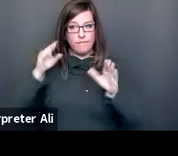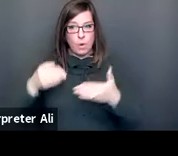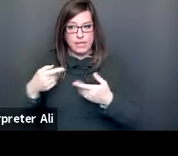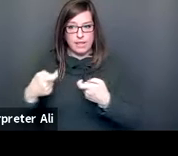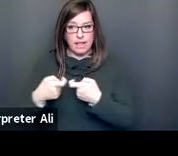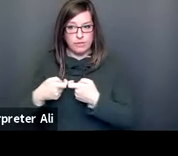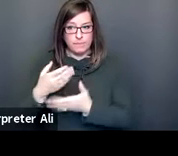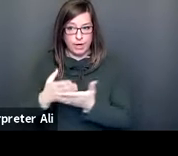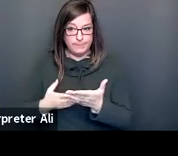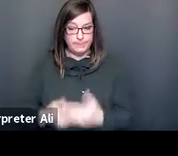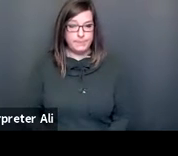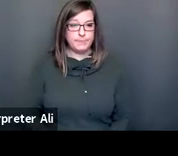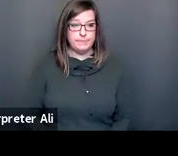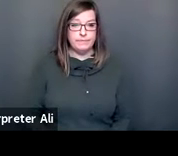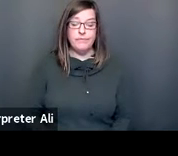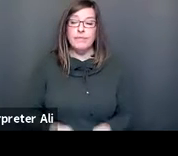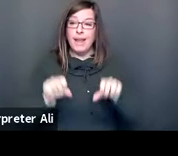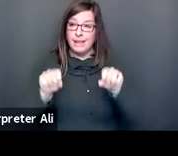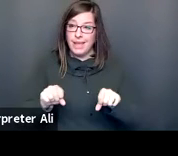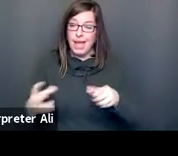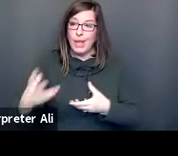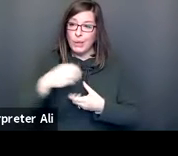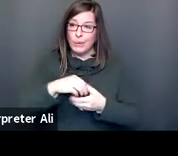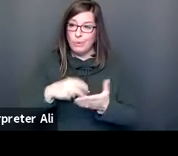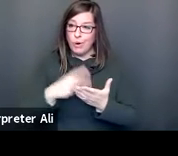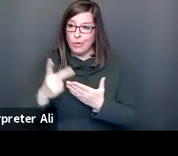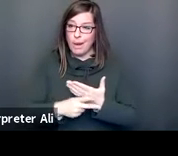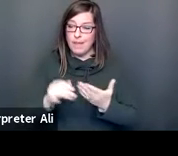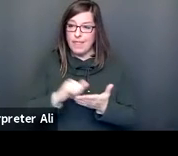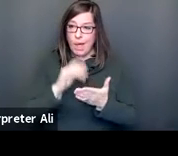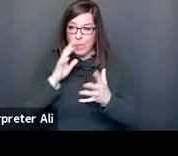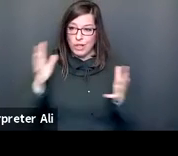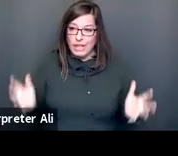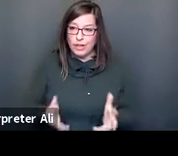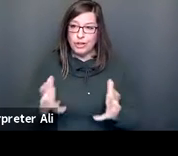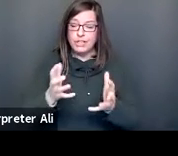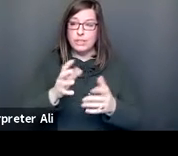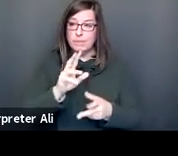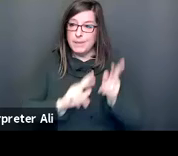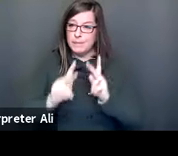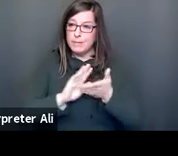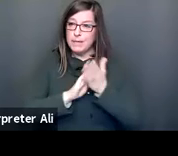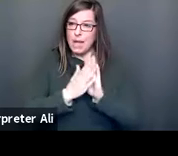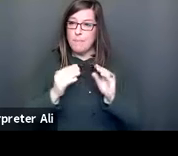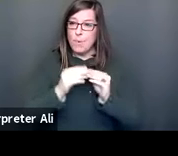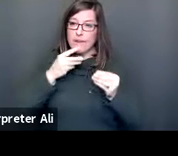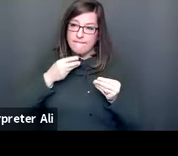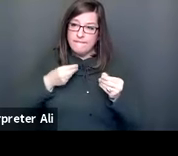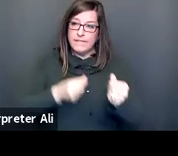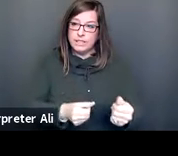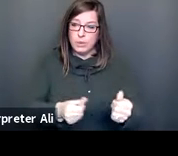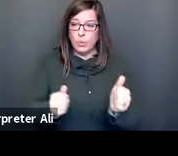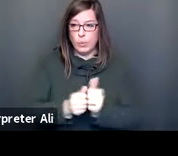You can also include programs that incentivize energy efficiency and that